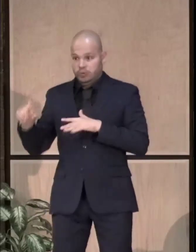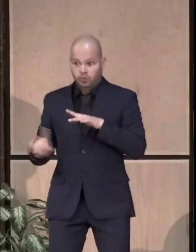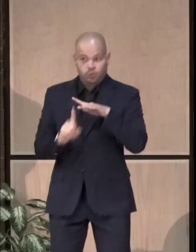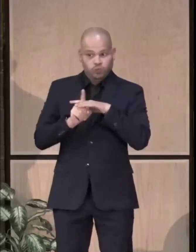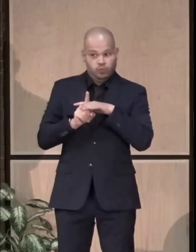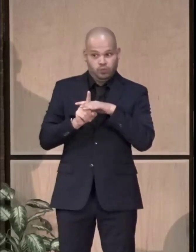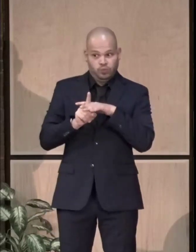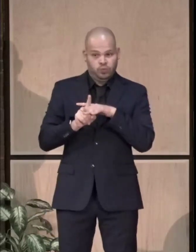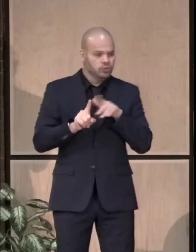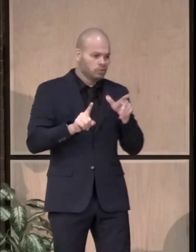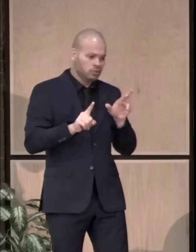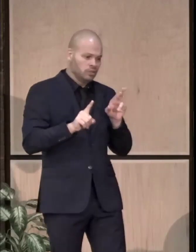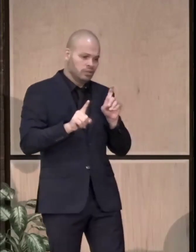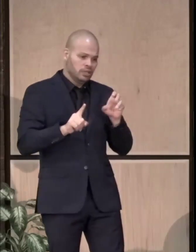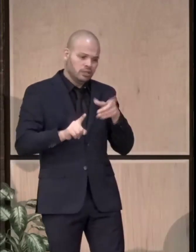my conversation.